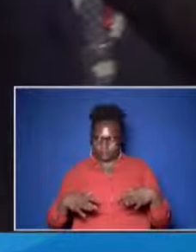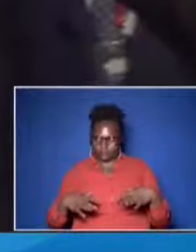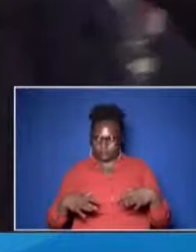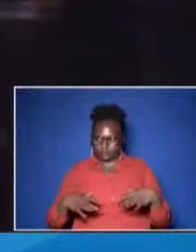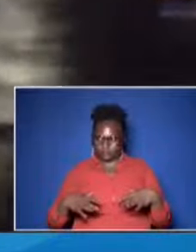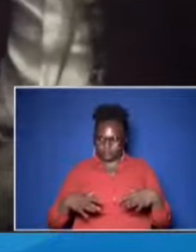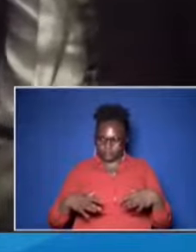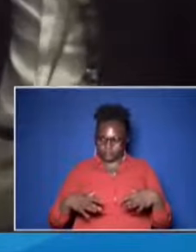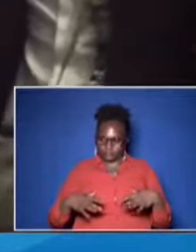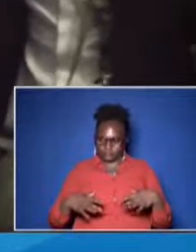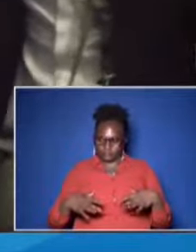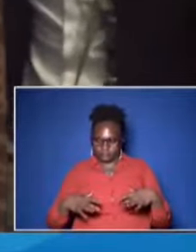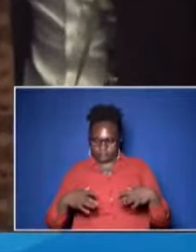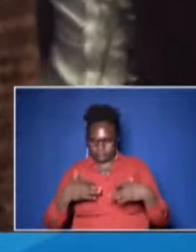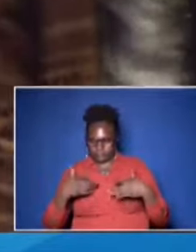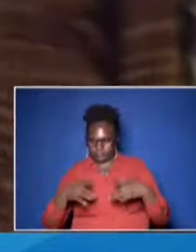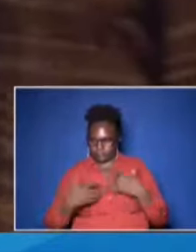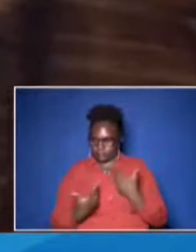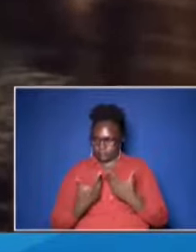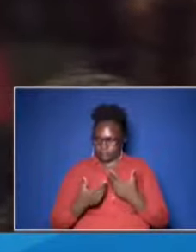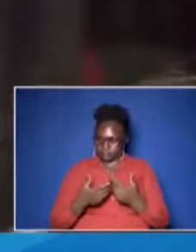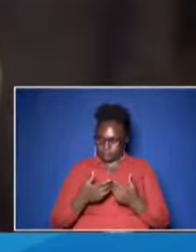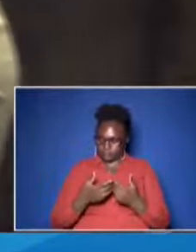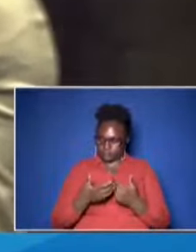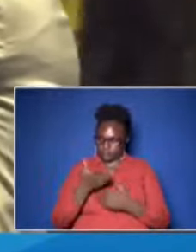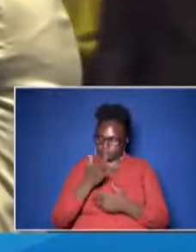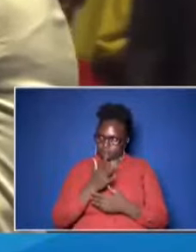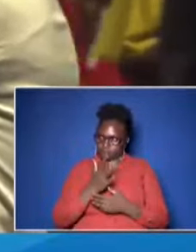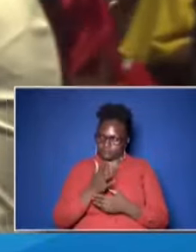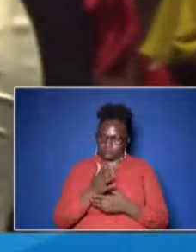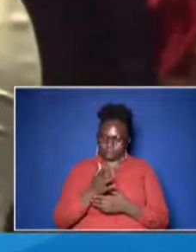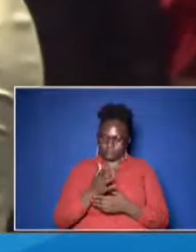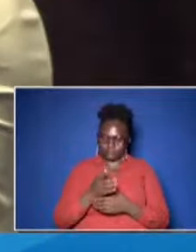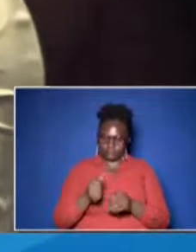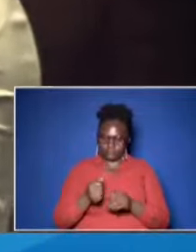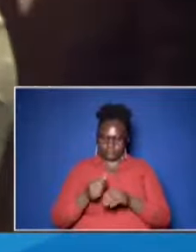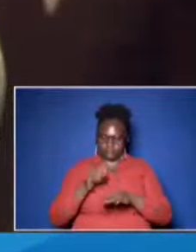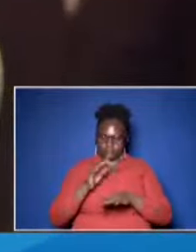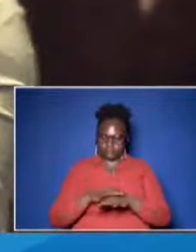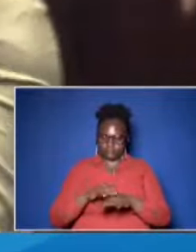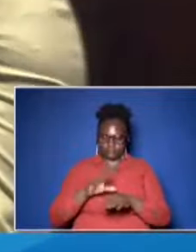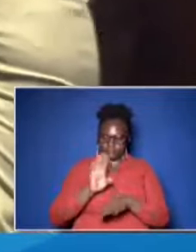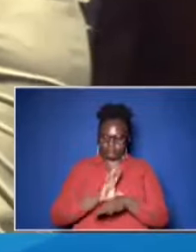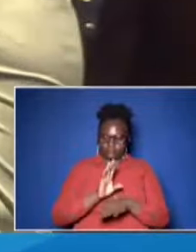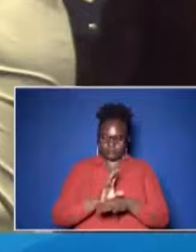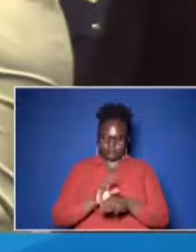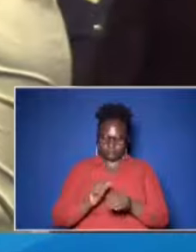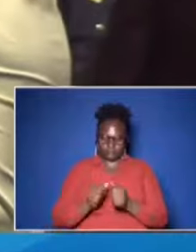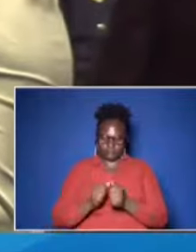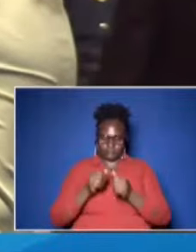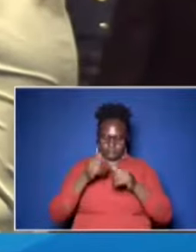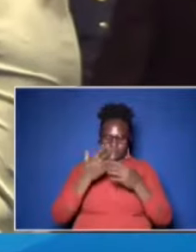people Let the Fire of God come come upon the church in